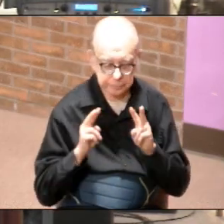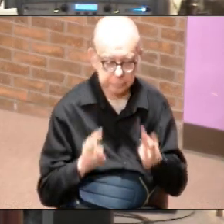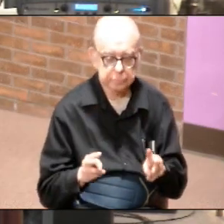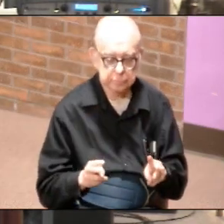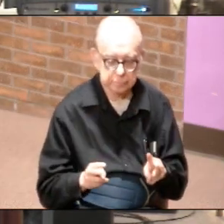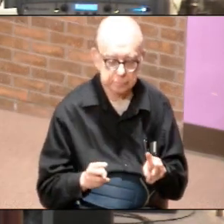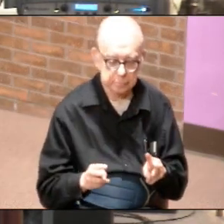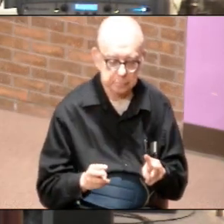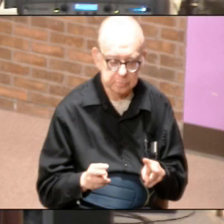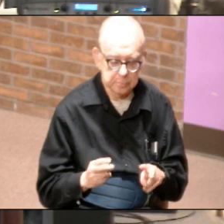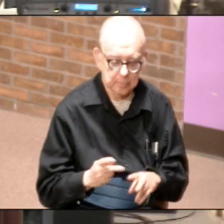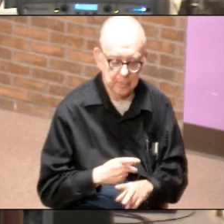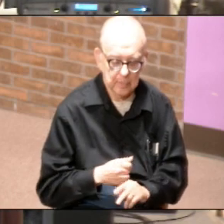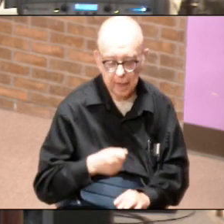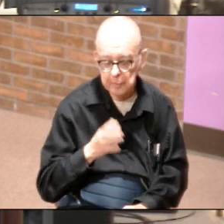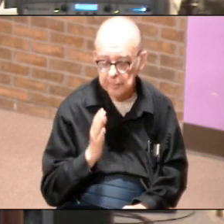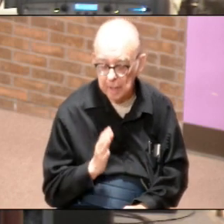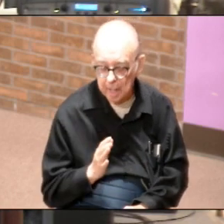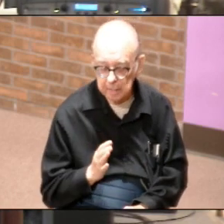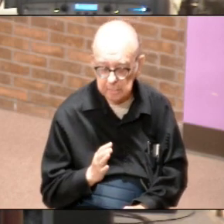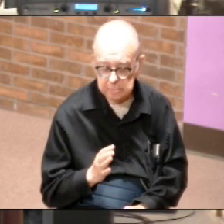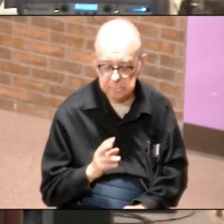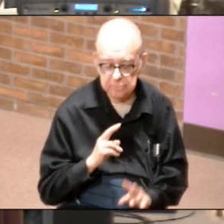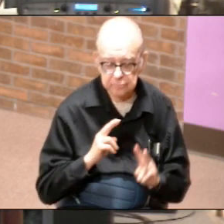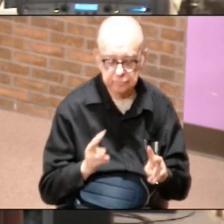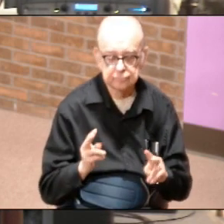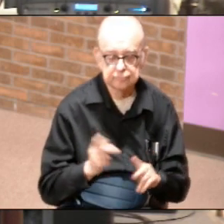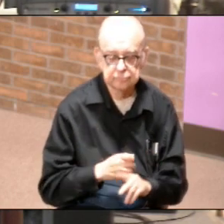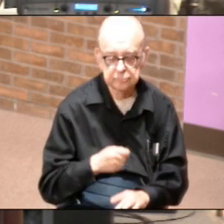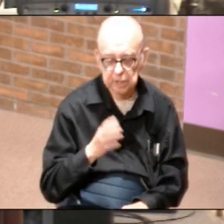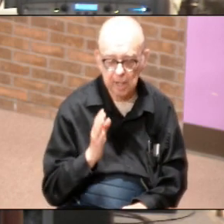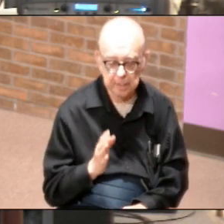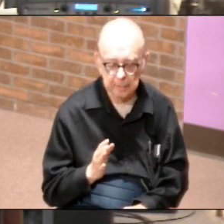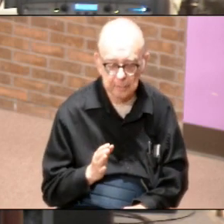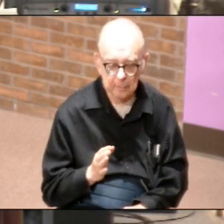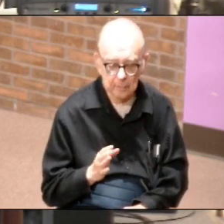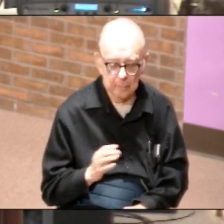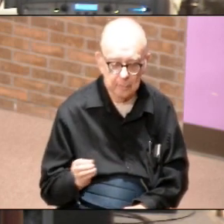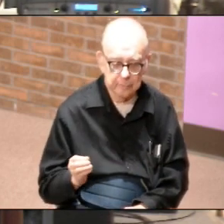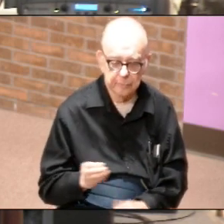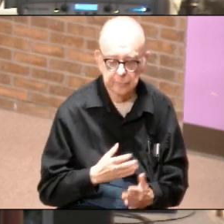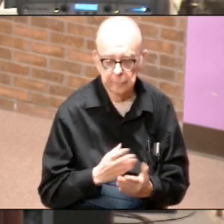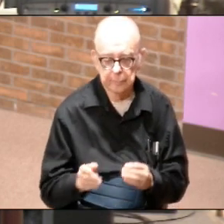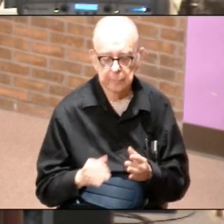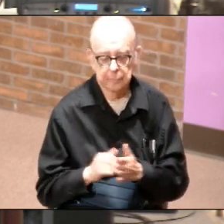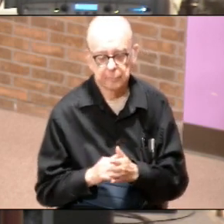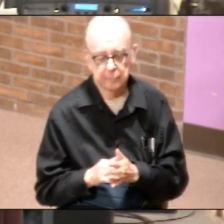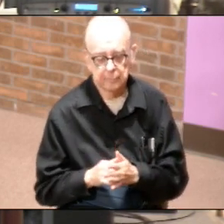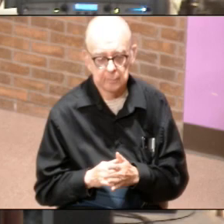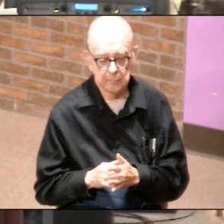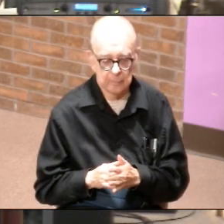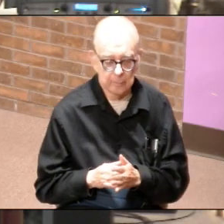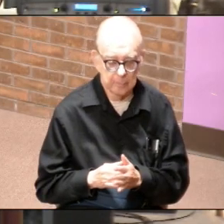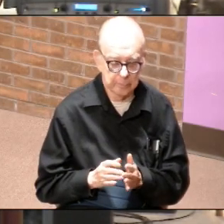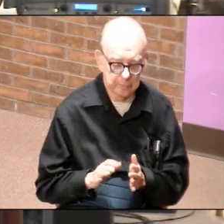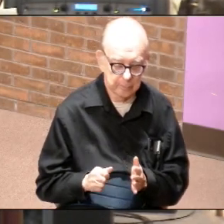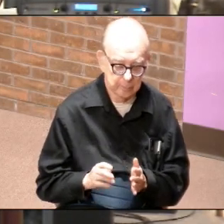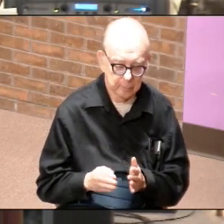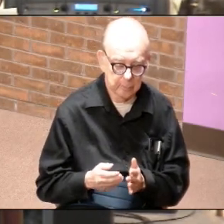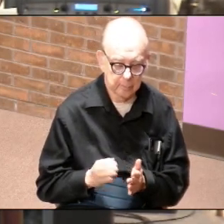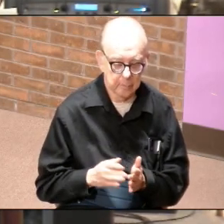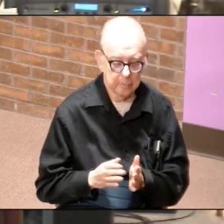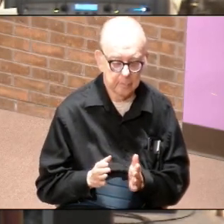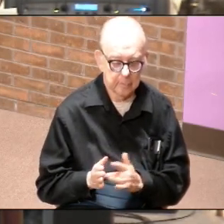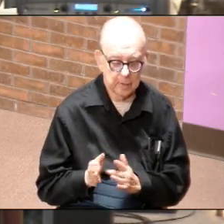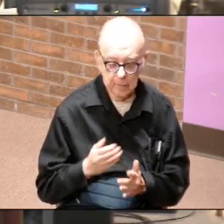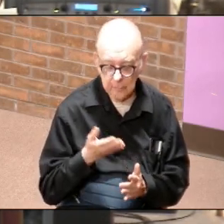"Behold, the Lamb of God. Behold, the Lamb of God." And the thing about it, he knew Jesus before